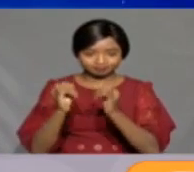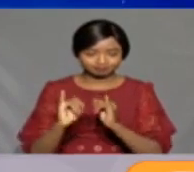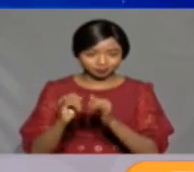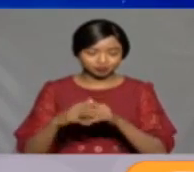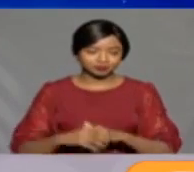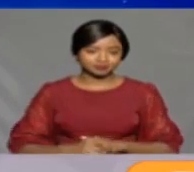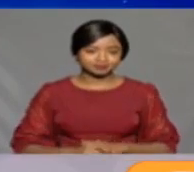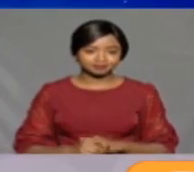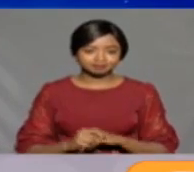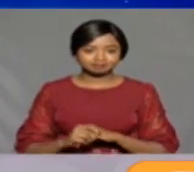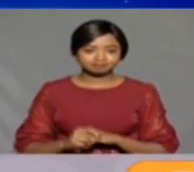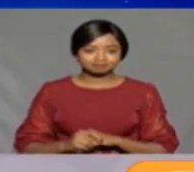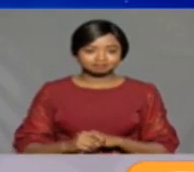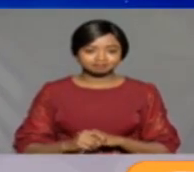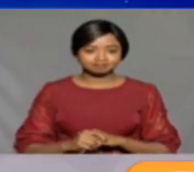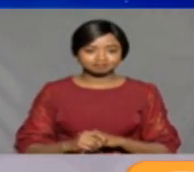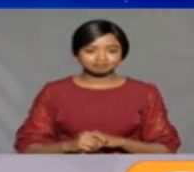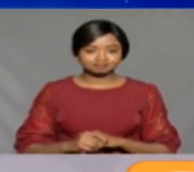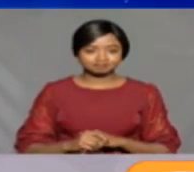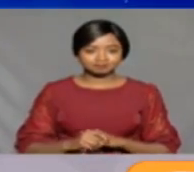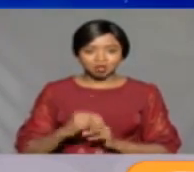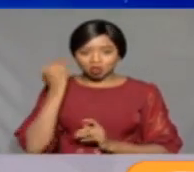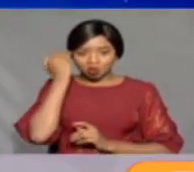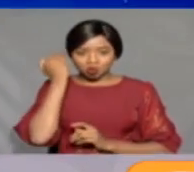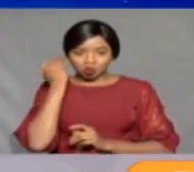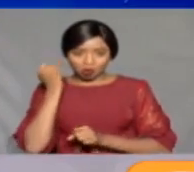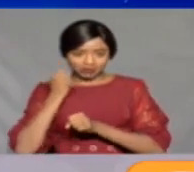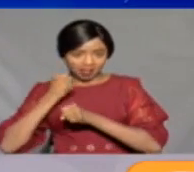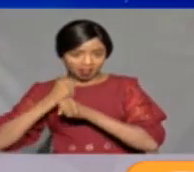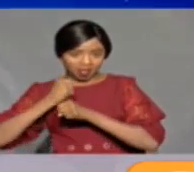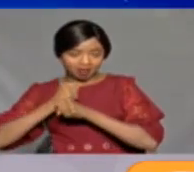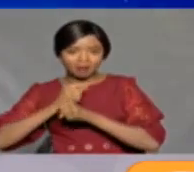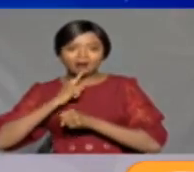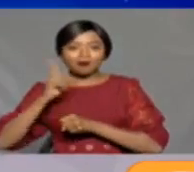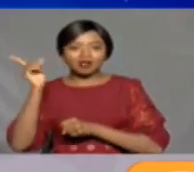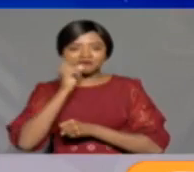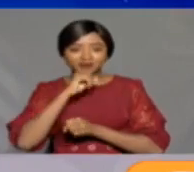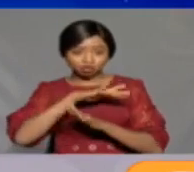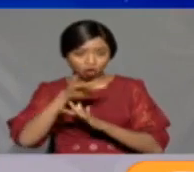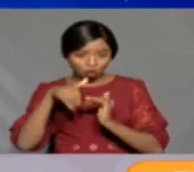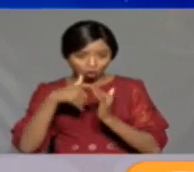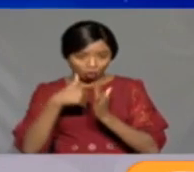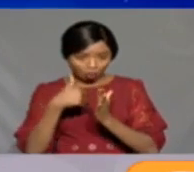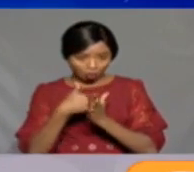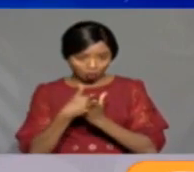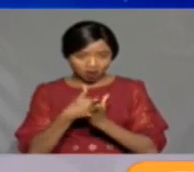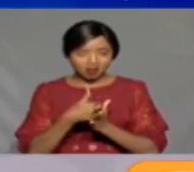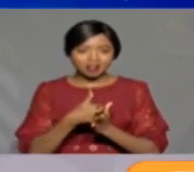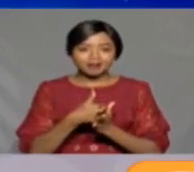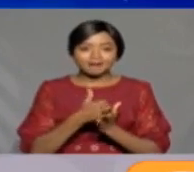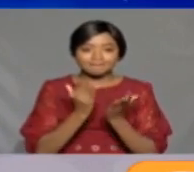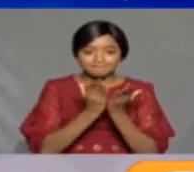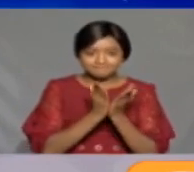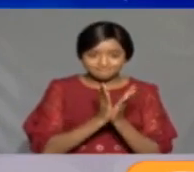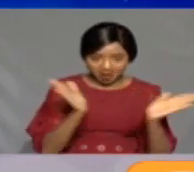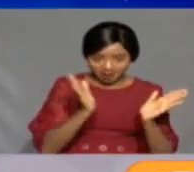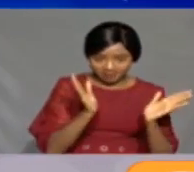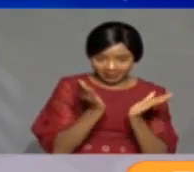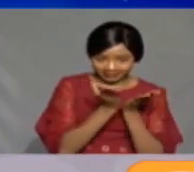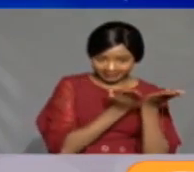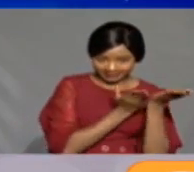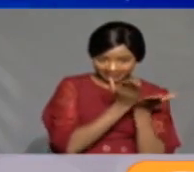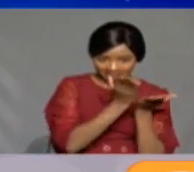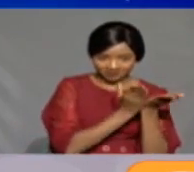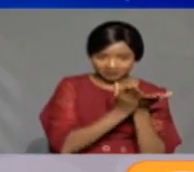The Employment and Labor Relations Court has ordered that all public servants who have been appointed to take part in the upcoming census be removed from the list